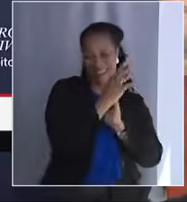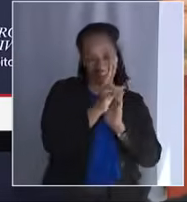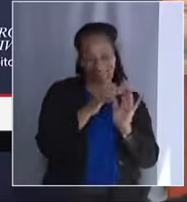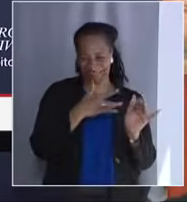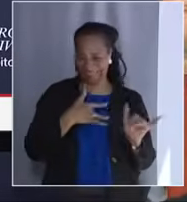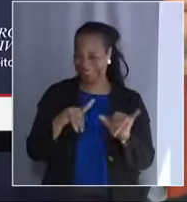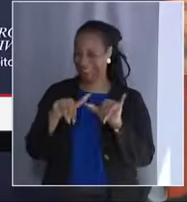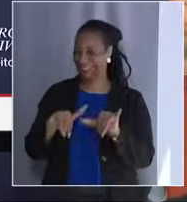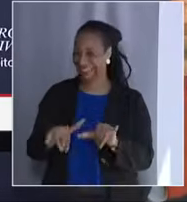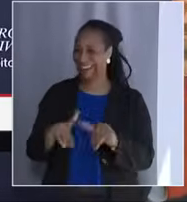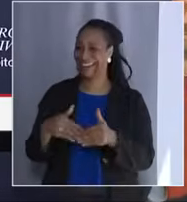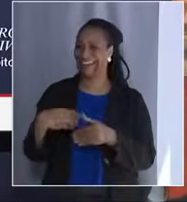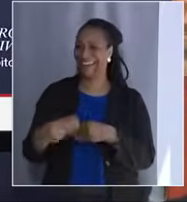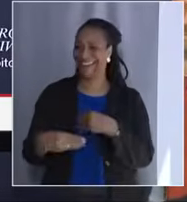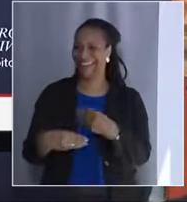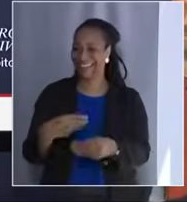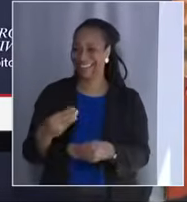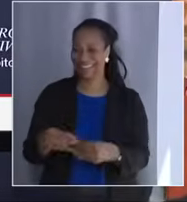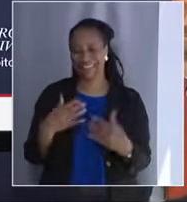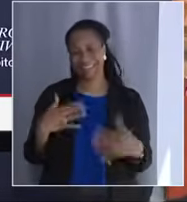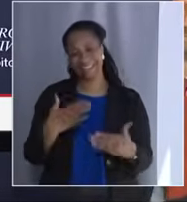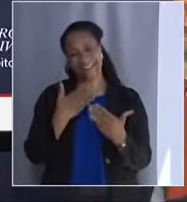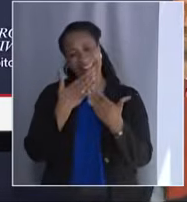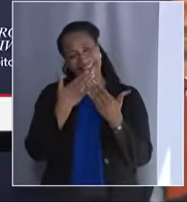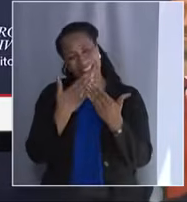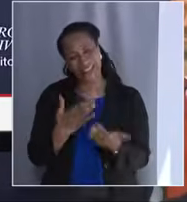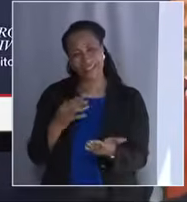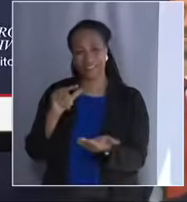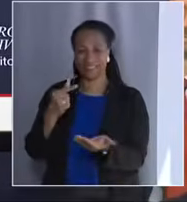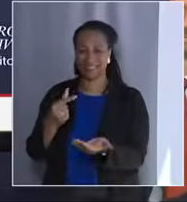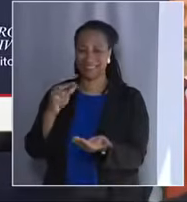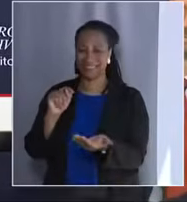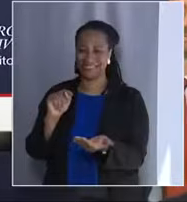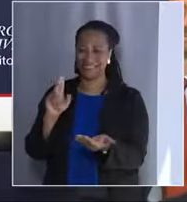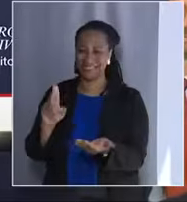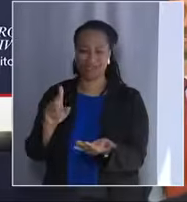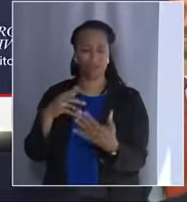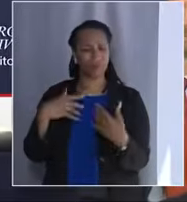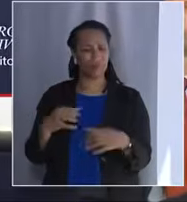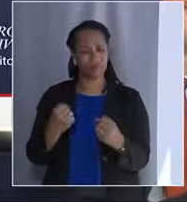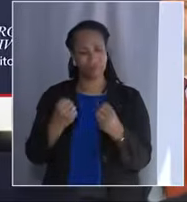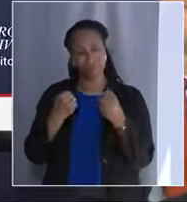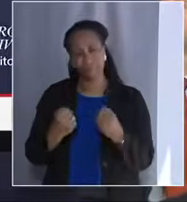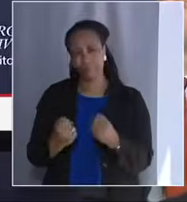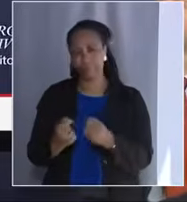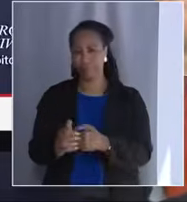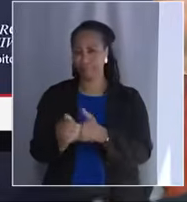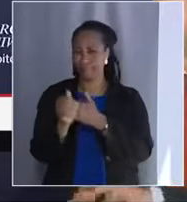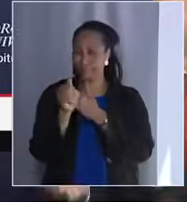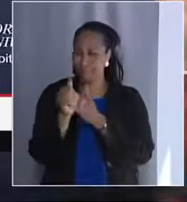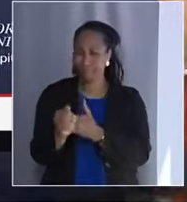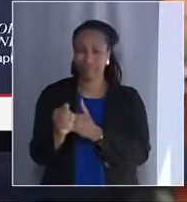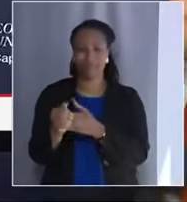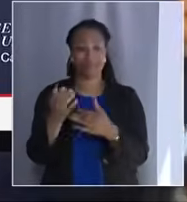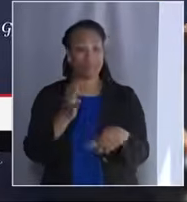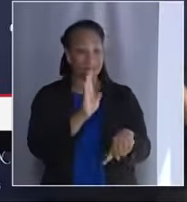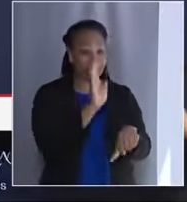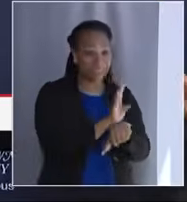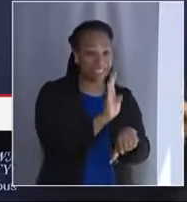Nationals, but for continuing to be a leader in our business community. So another round of applause for Eddie